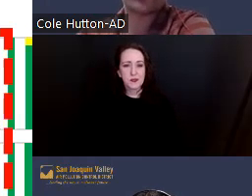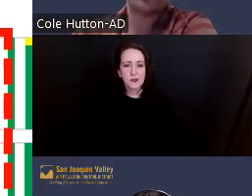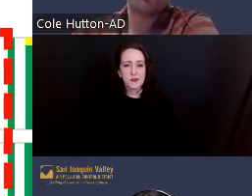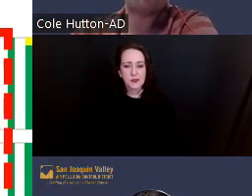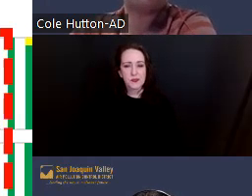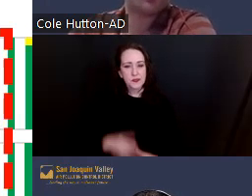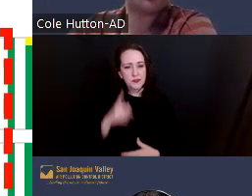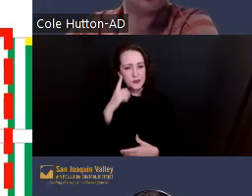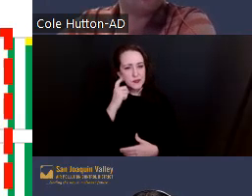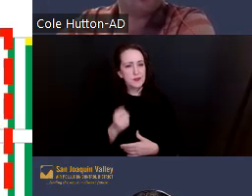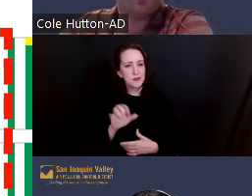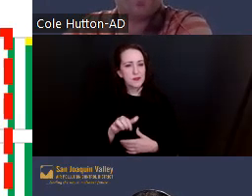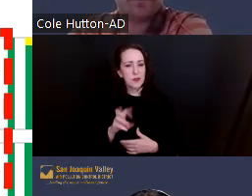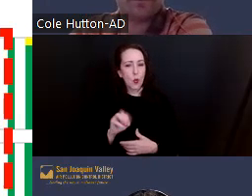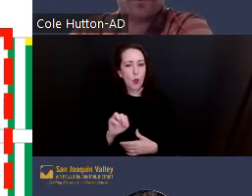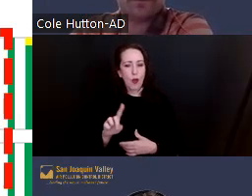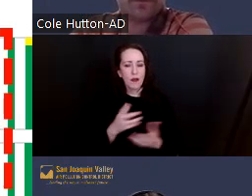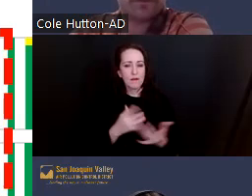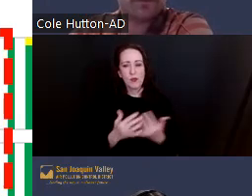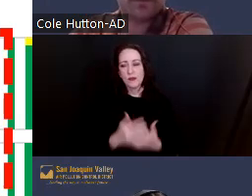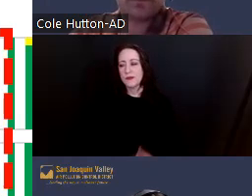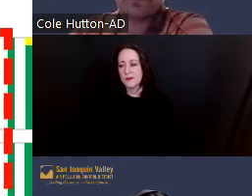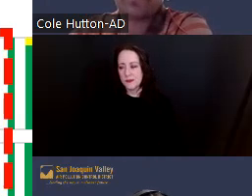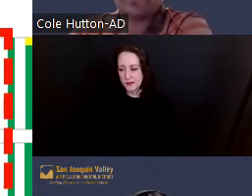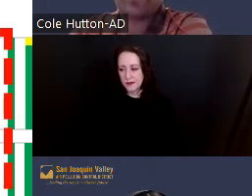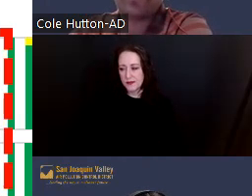due to those wildfires.